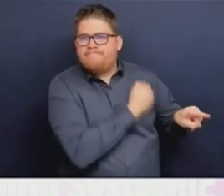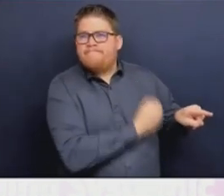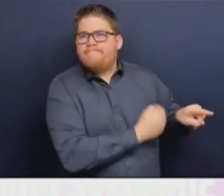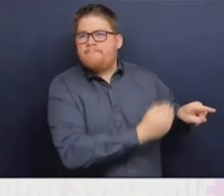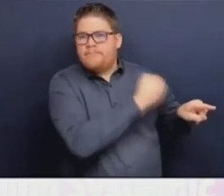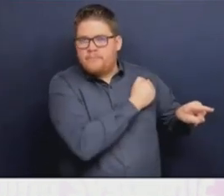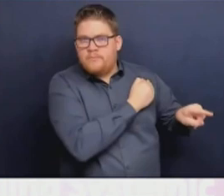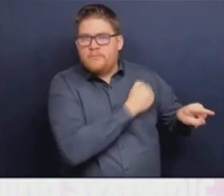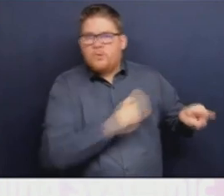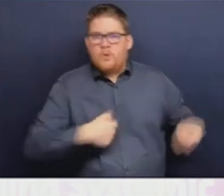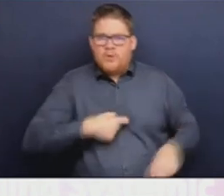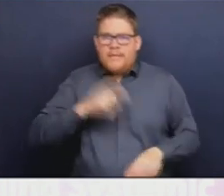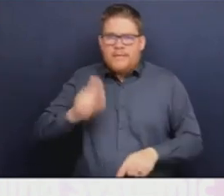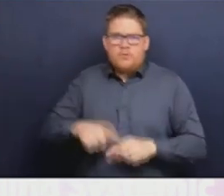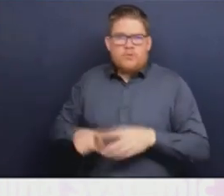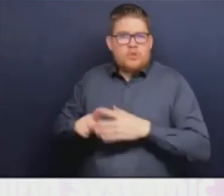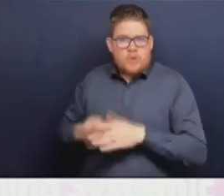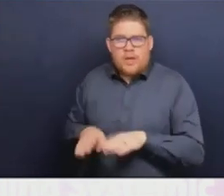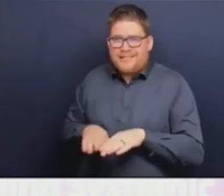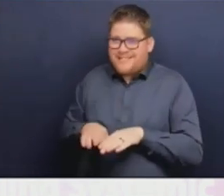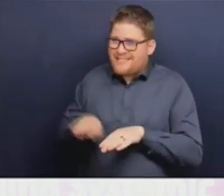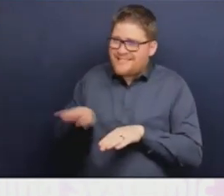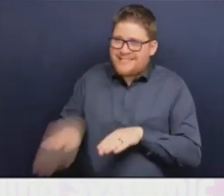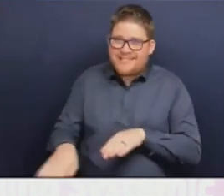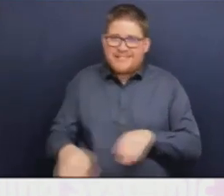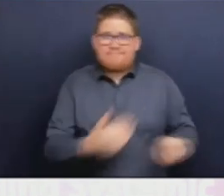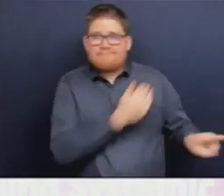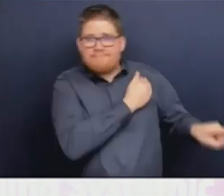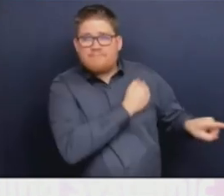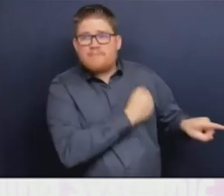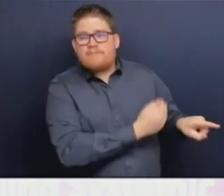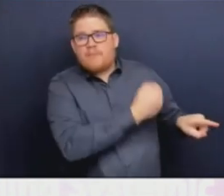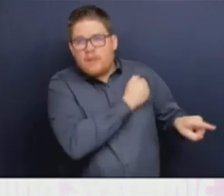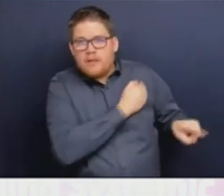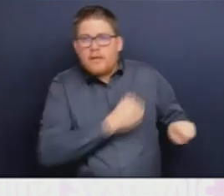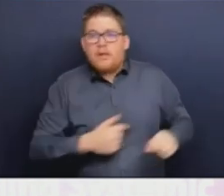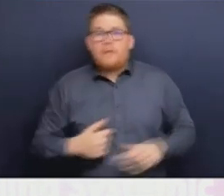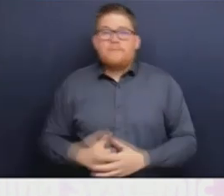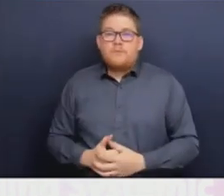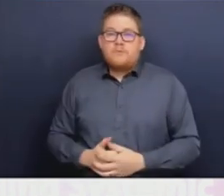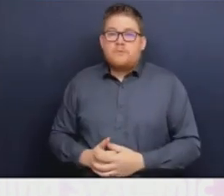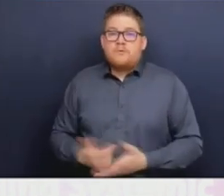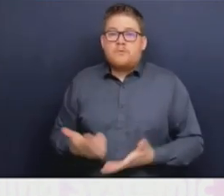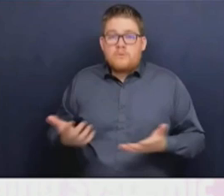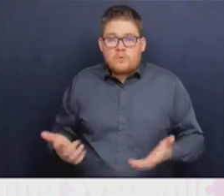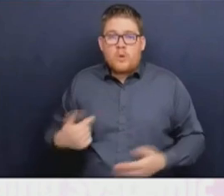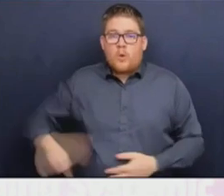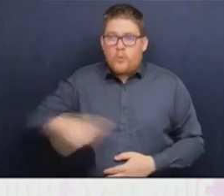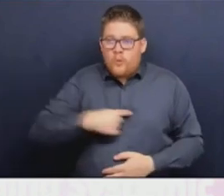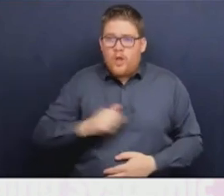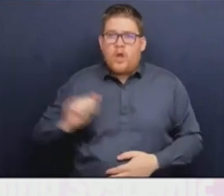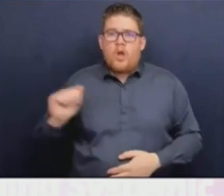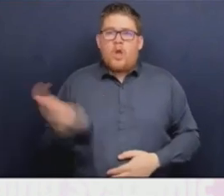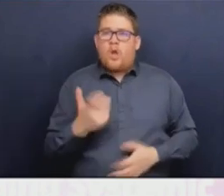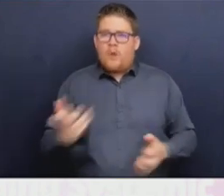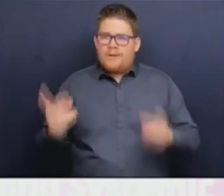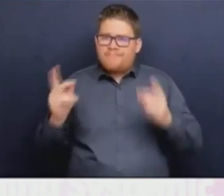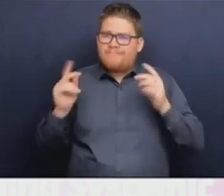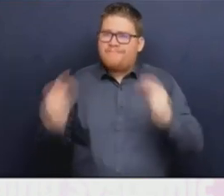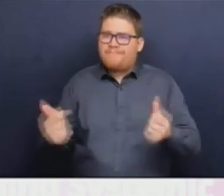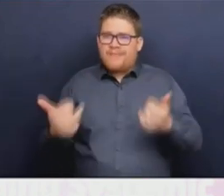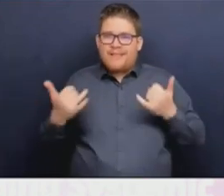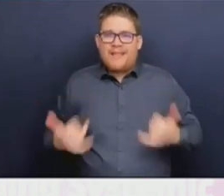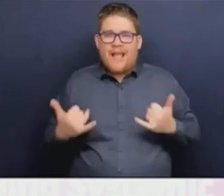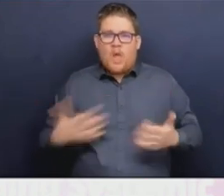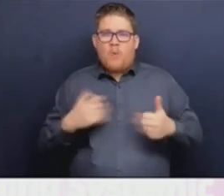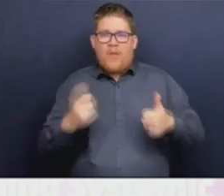all want, and it's a result of the era that we live in, of instant gratification, making sure we get the things we want right away, but